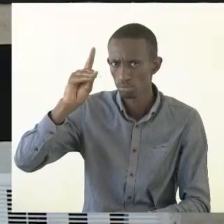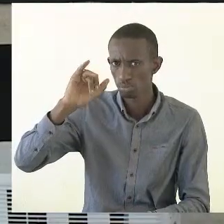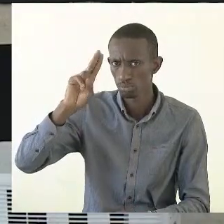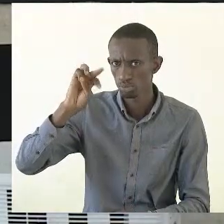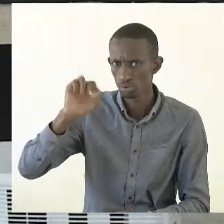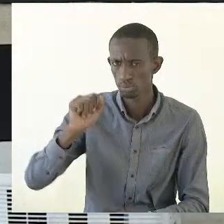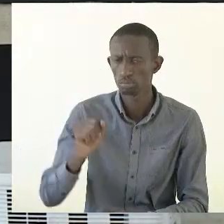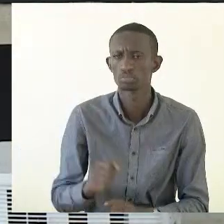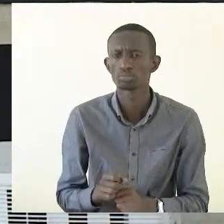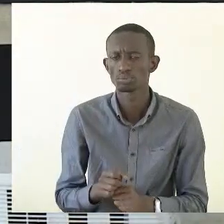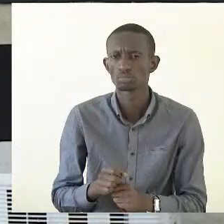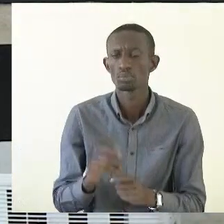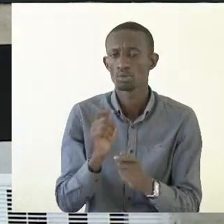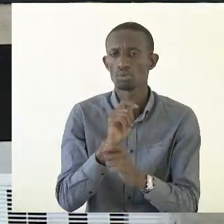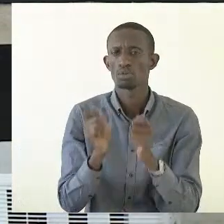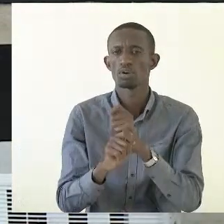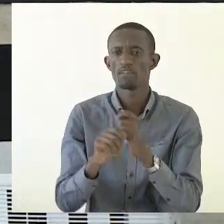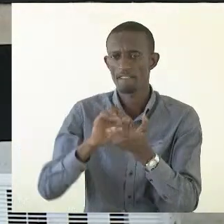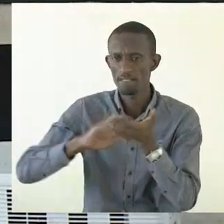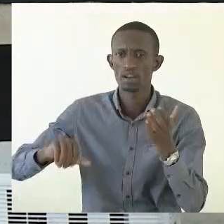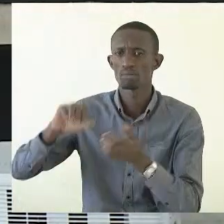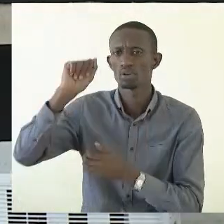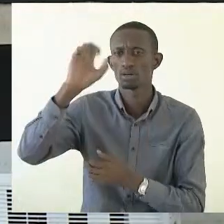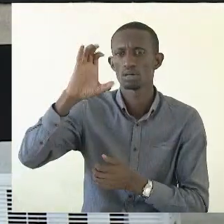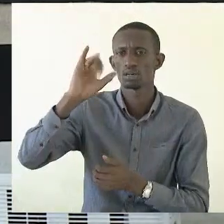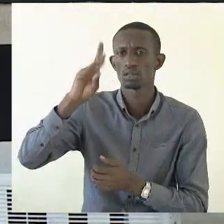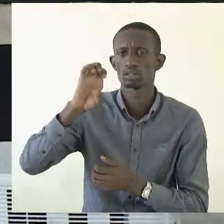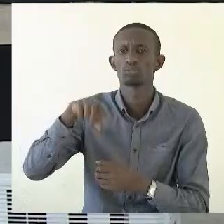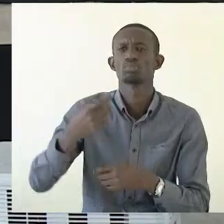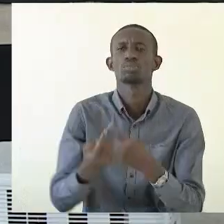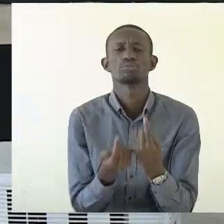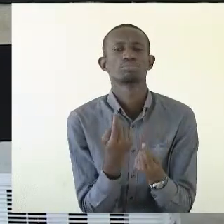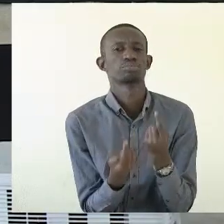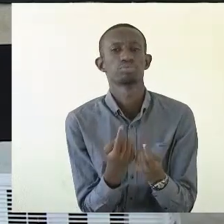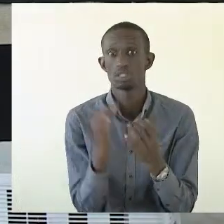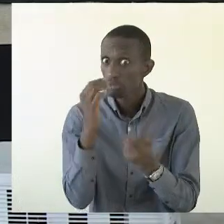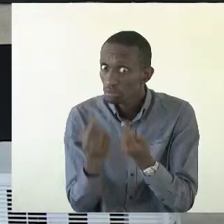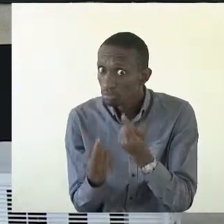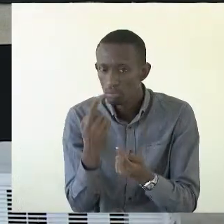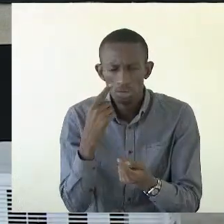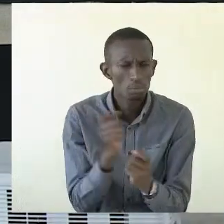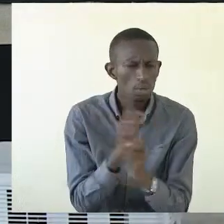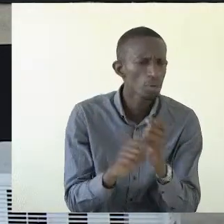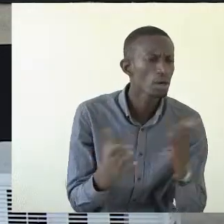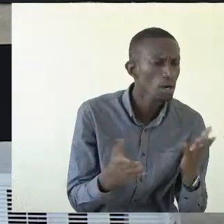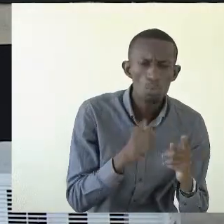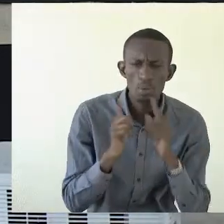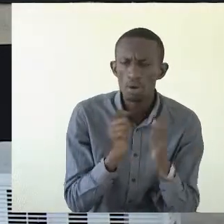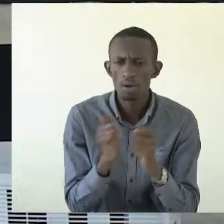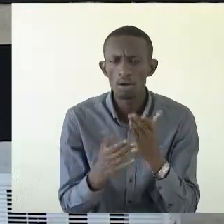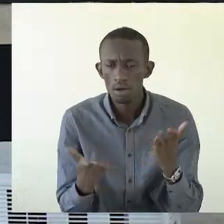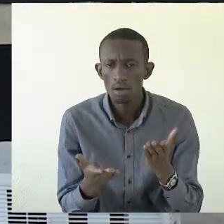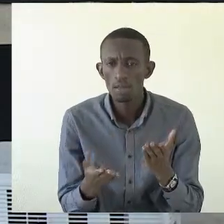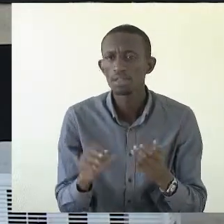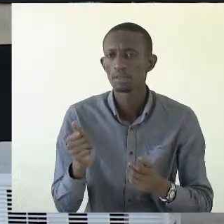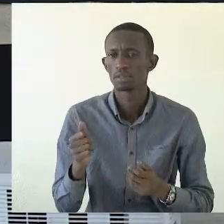you heat. When you are heating, you have to observe color changing. We have talked about proteins. I said the protein can just be